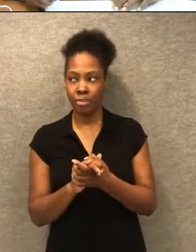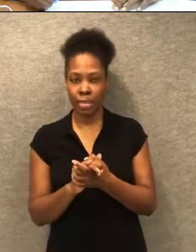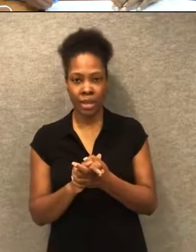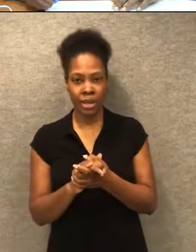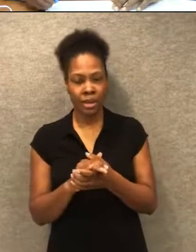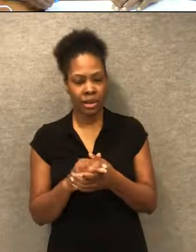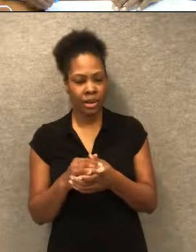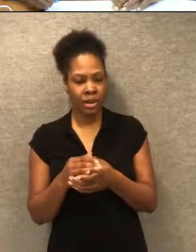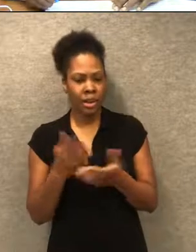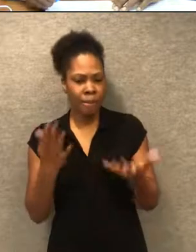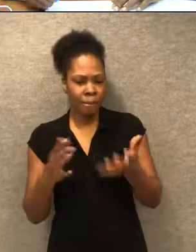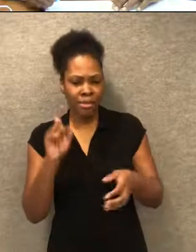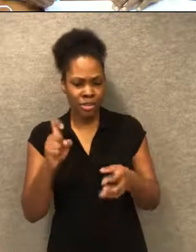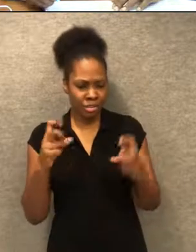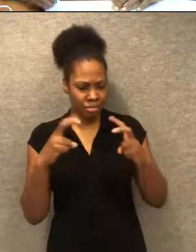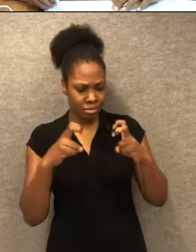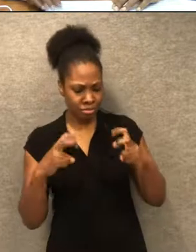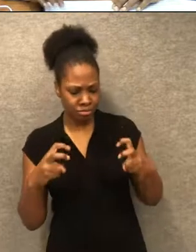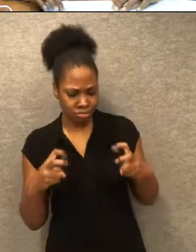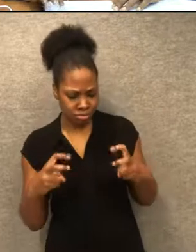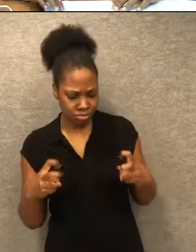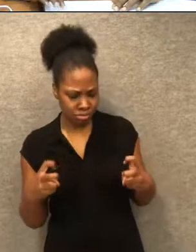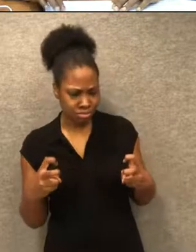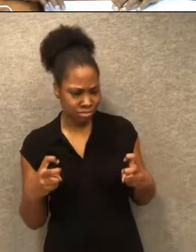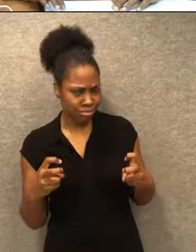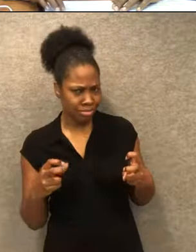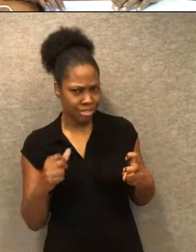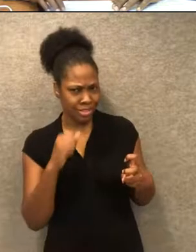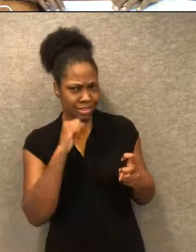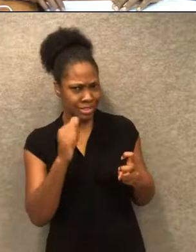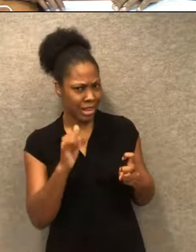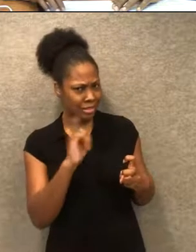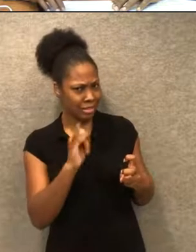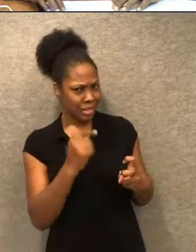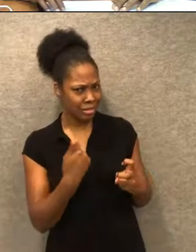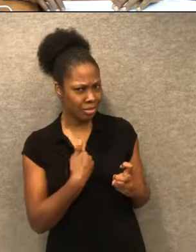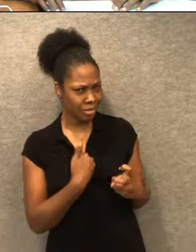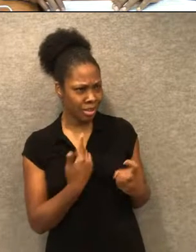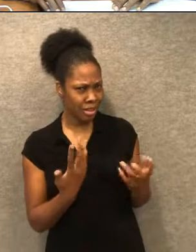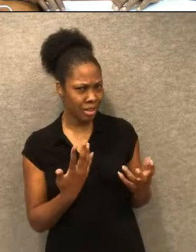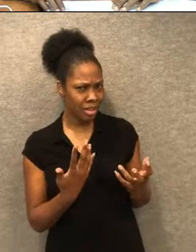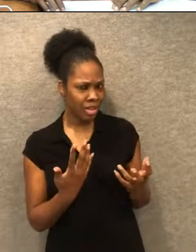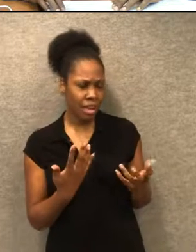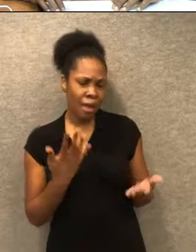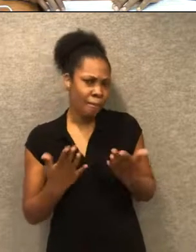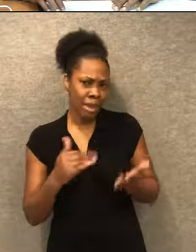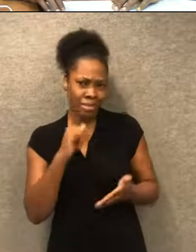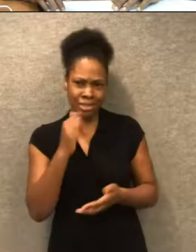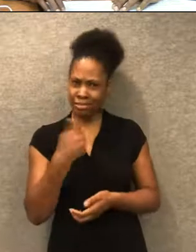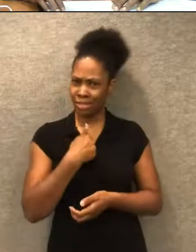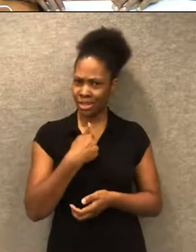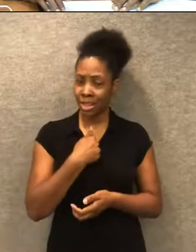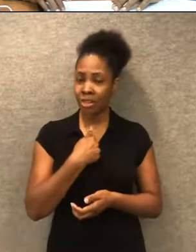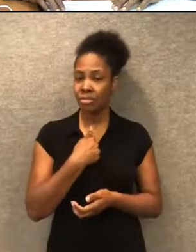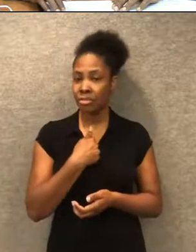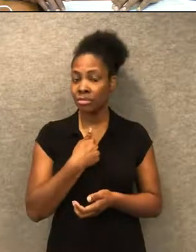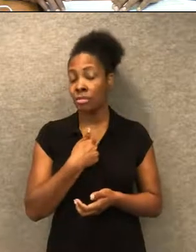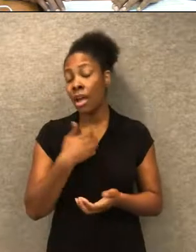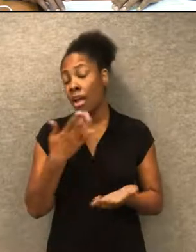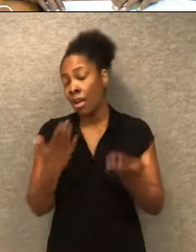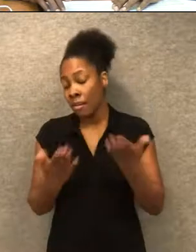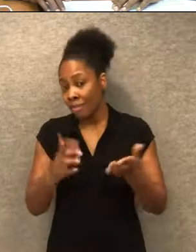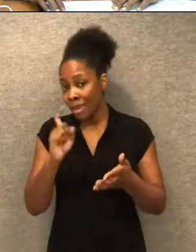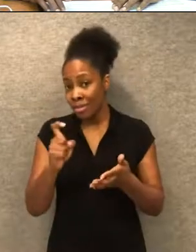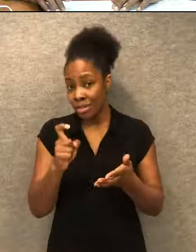Are you functioning in ways that are not like you? They don't feel consistent with who you are. That's when you may want to talk to